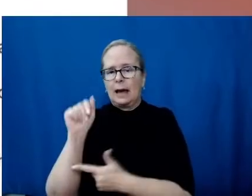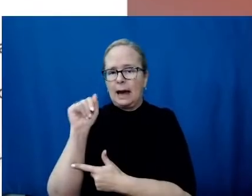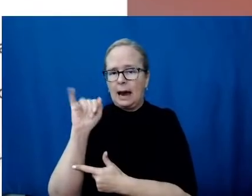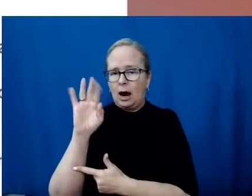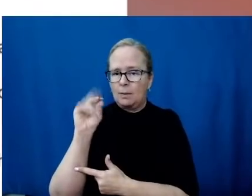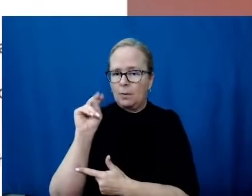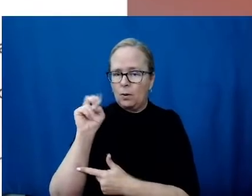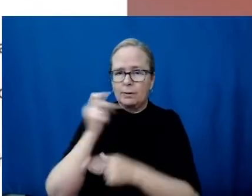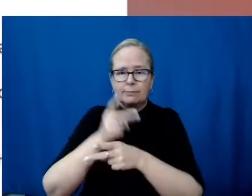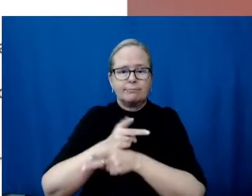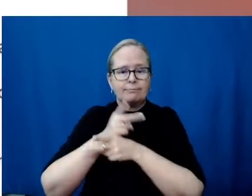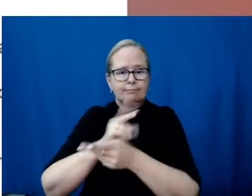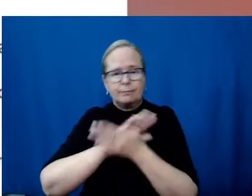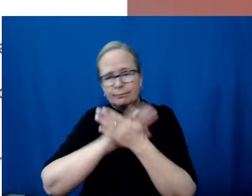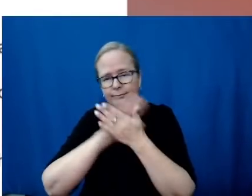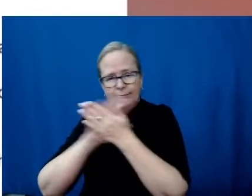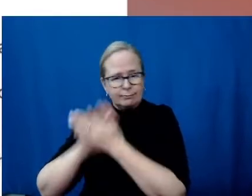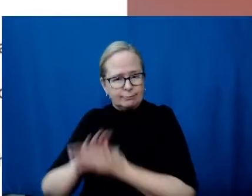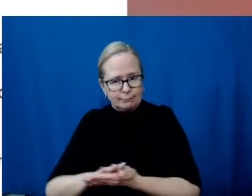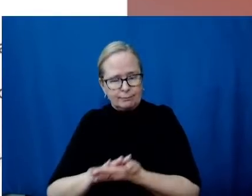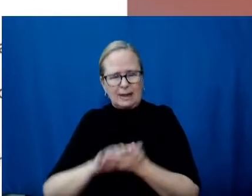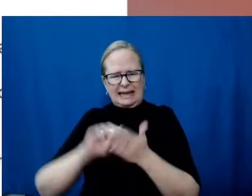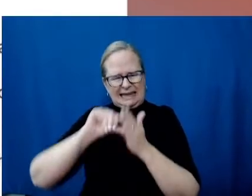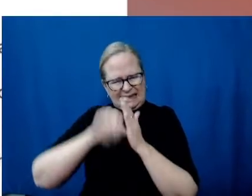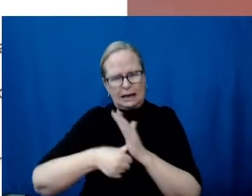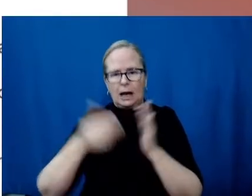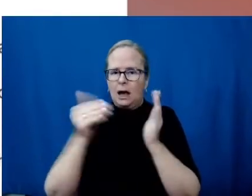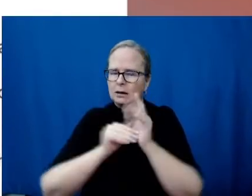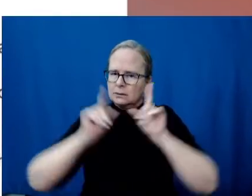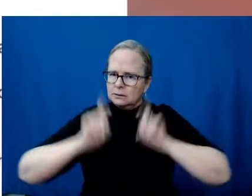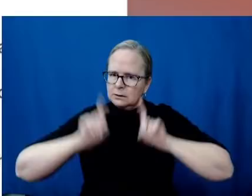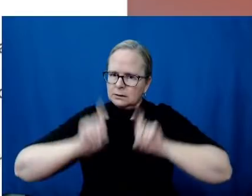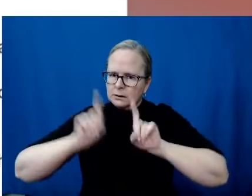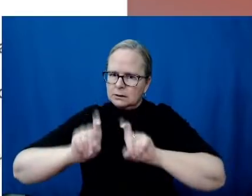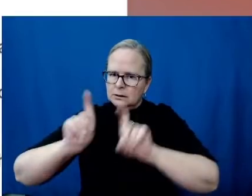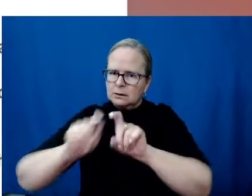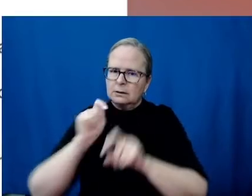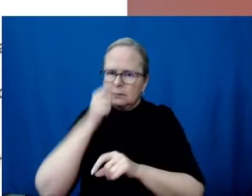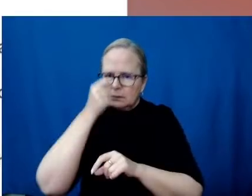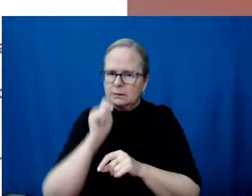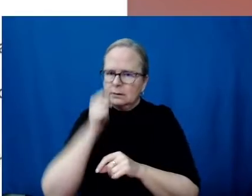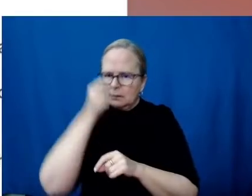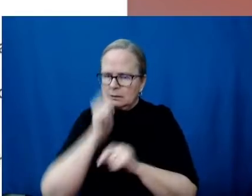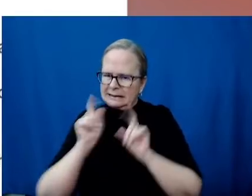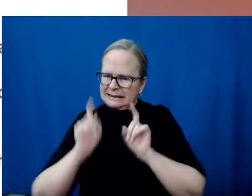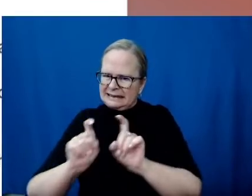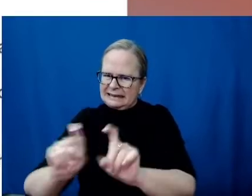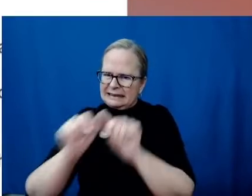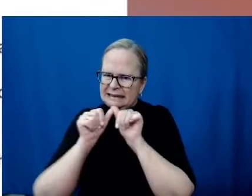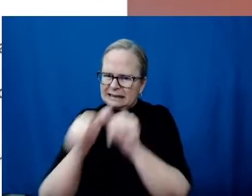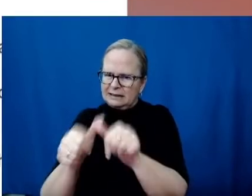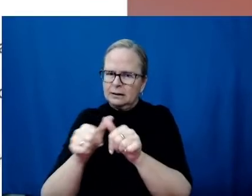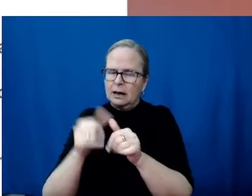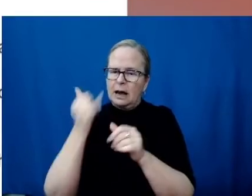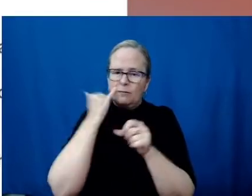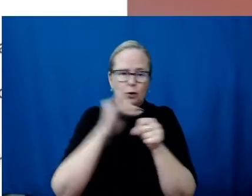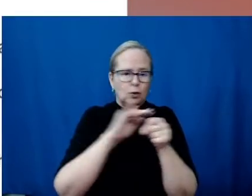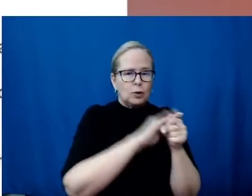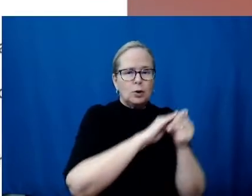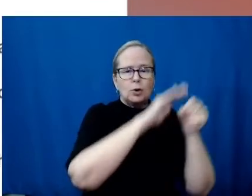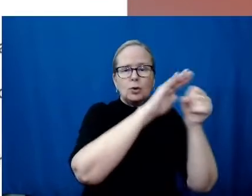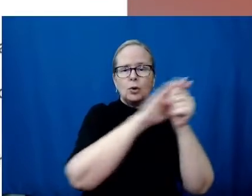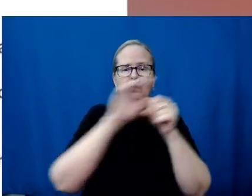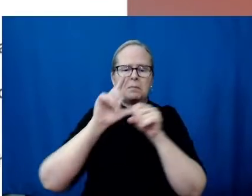testing. So, and then once there is multiple regions that eliminated COVID locally, they can form